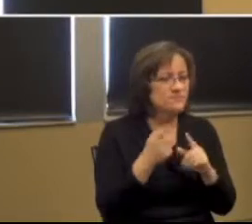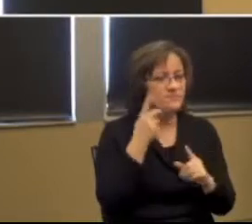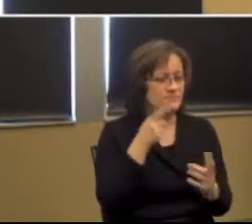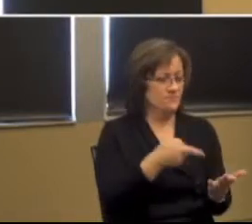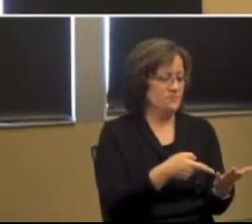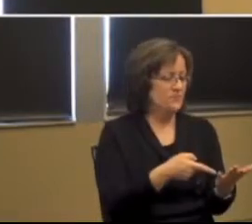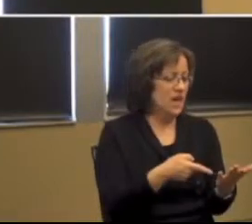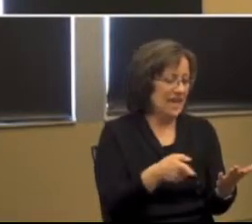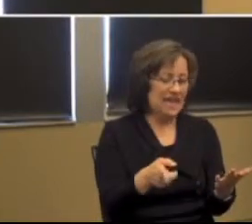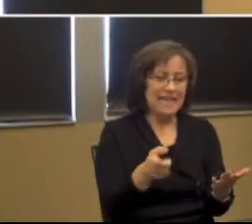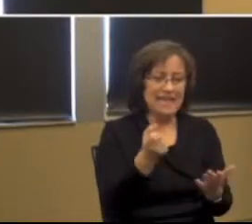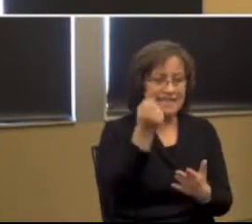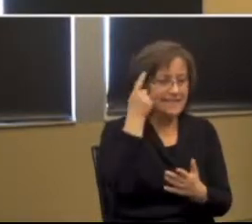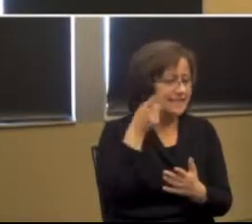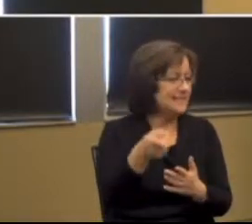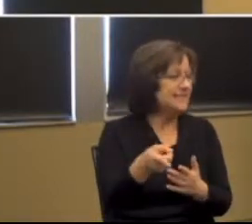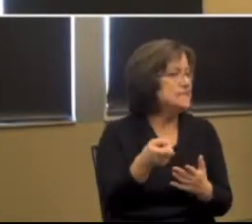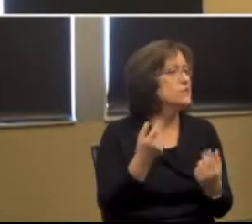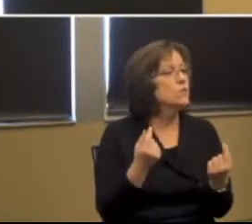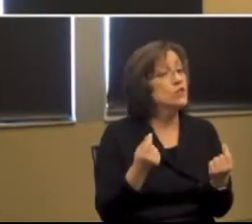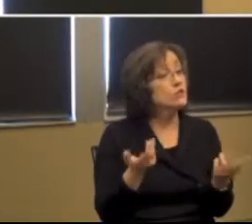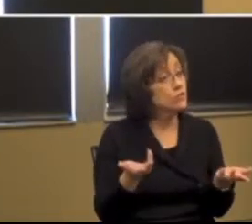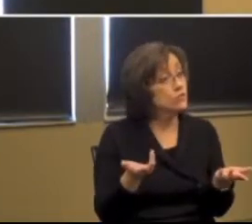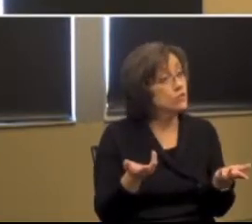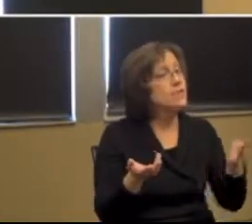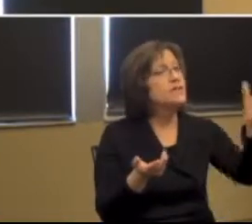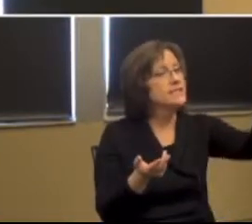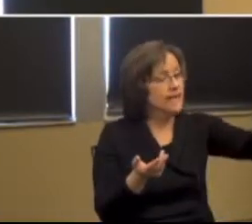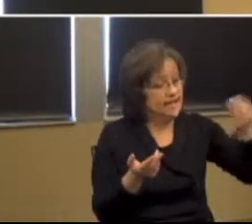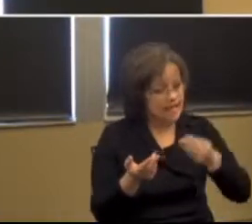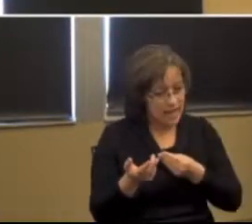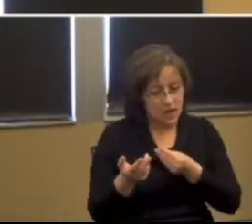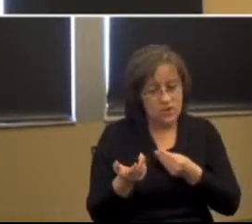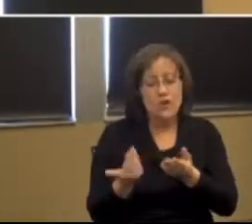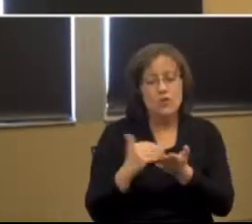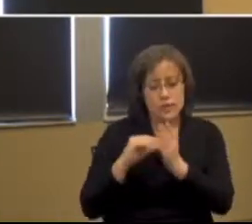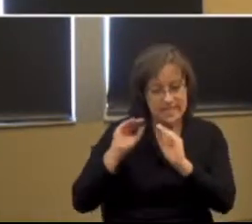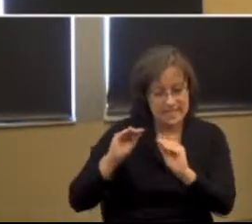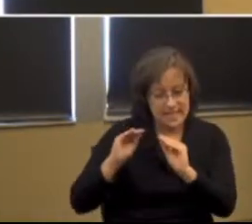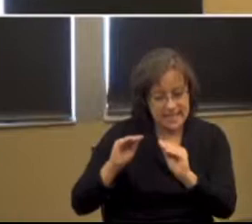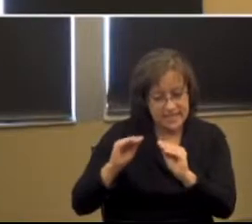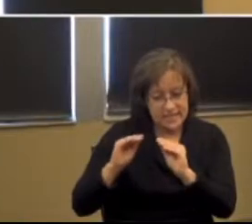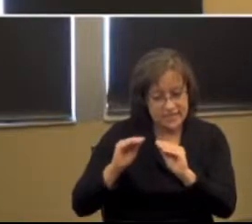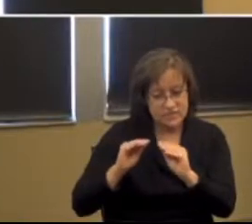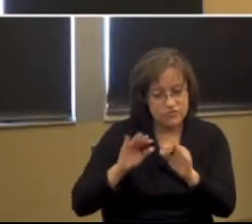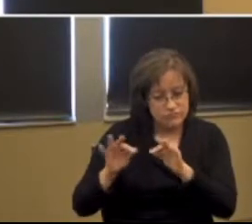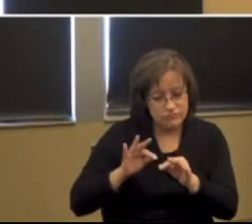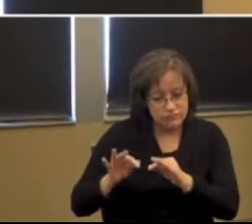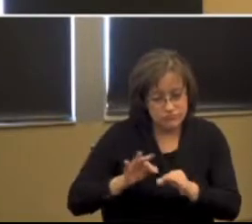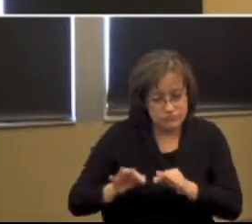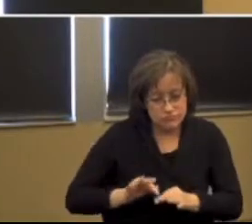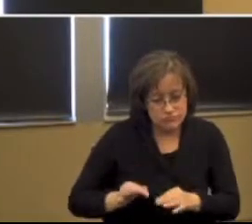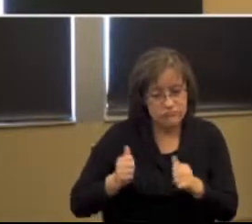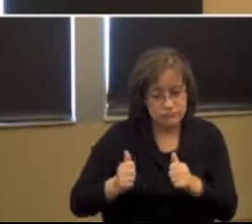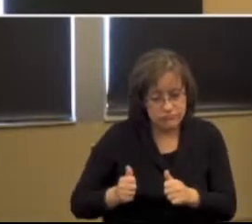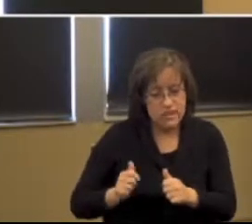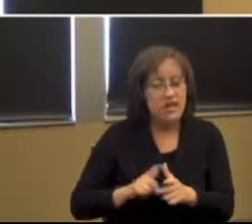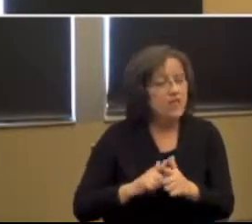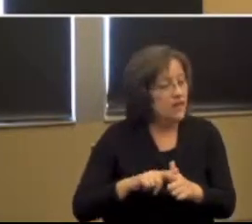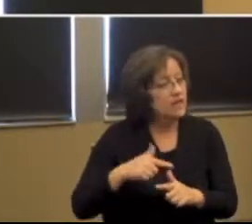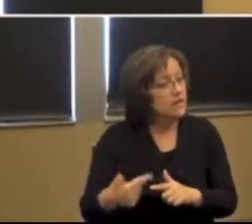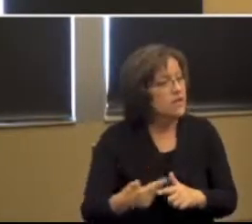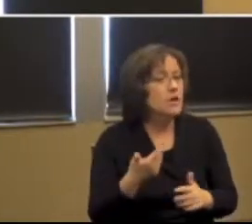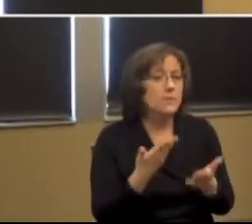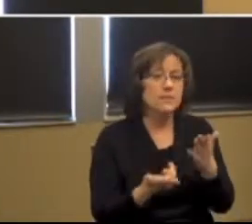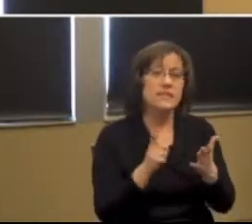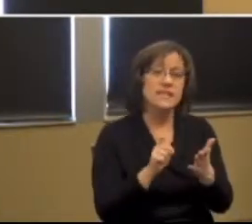the boat on this one, what are you going to do? Pull it back out and reteach it in direct instruction. Maybe it is that they